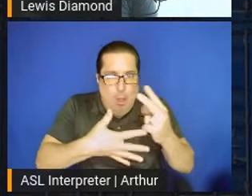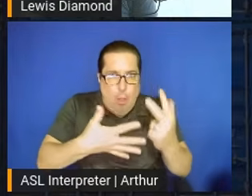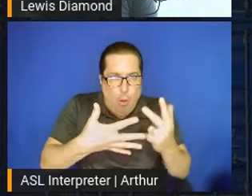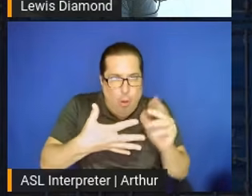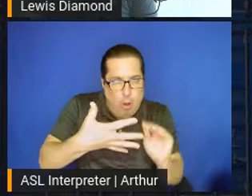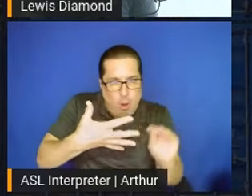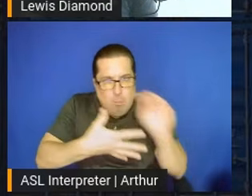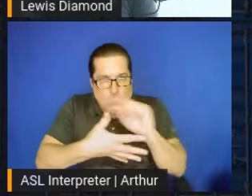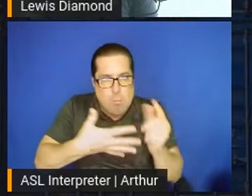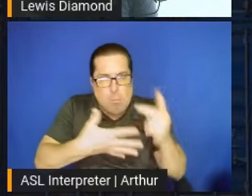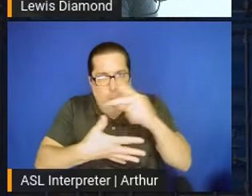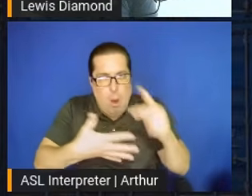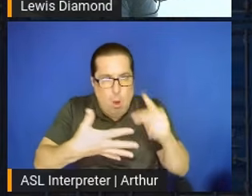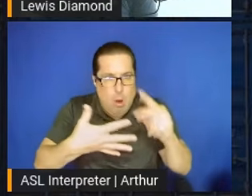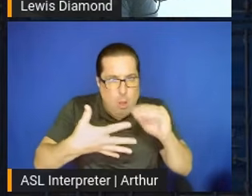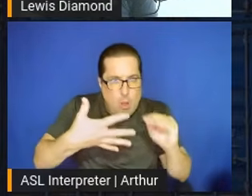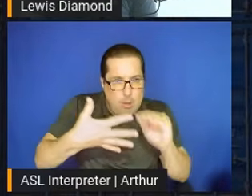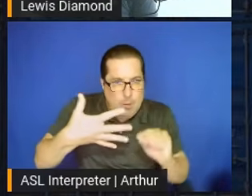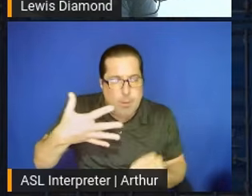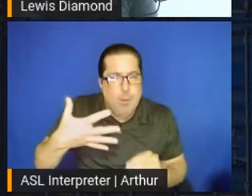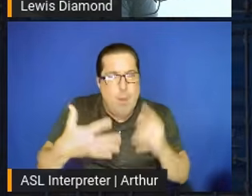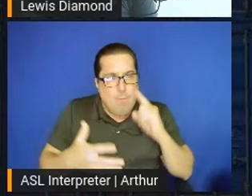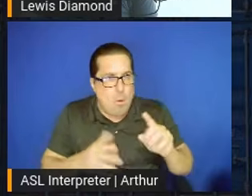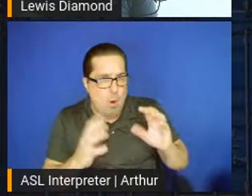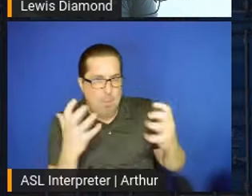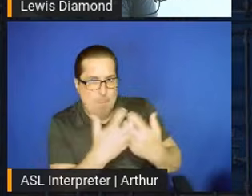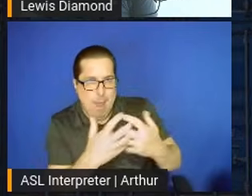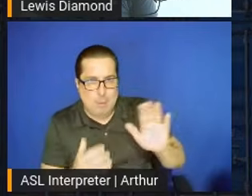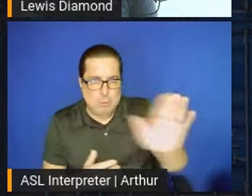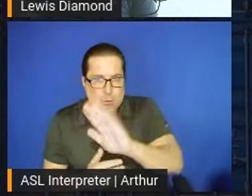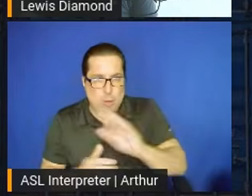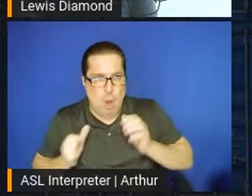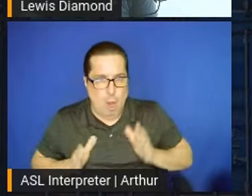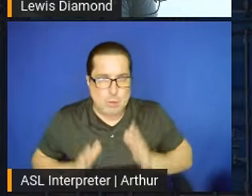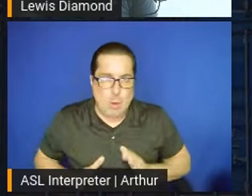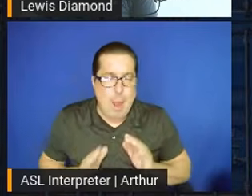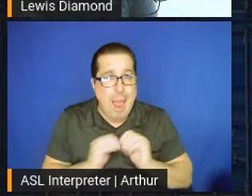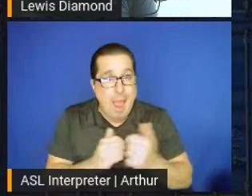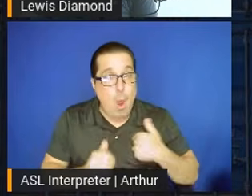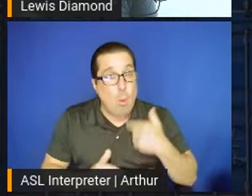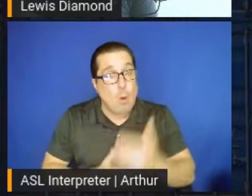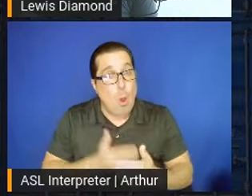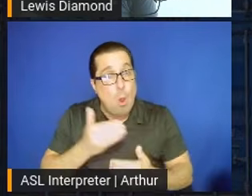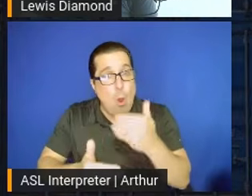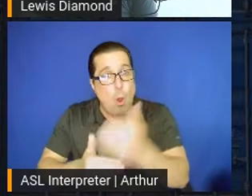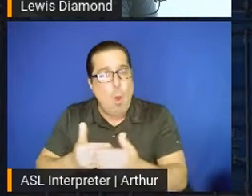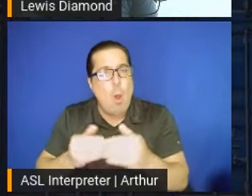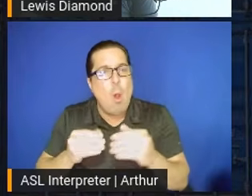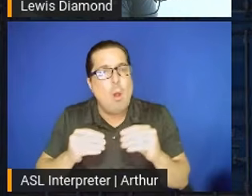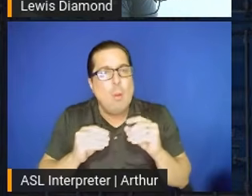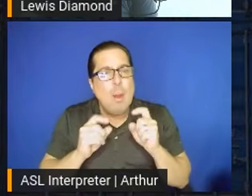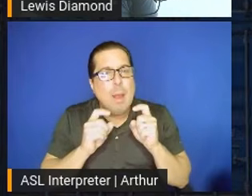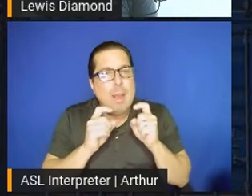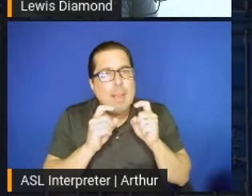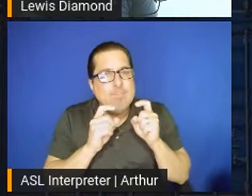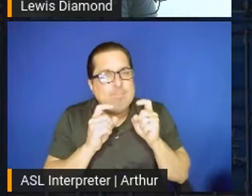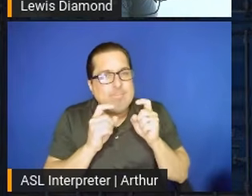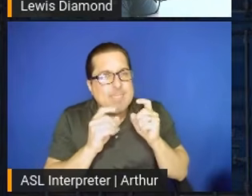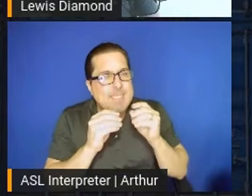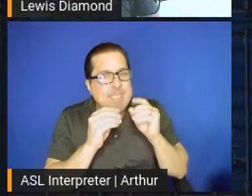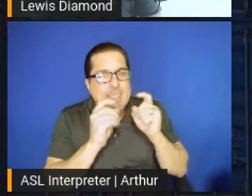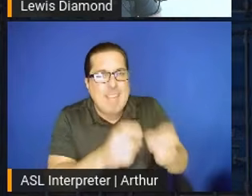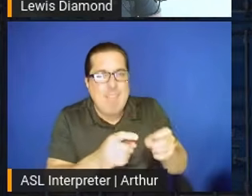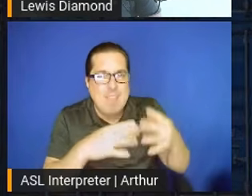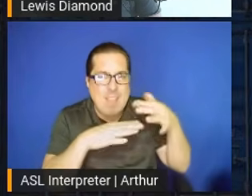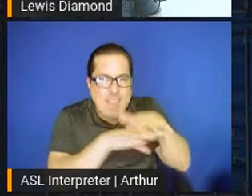on what we hear from customers. So how are we going to give these integrations